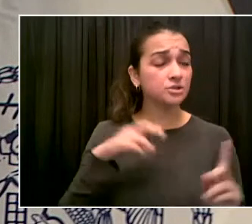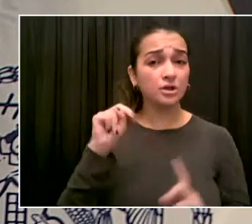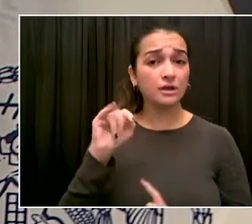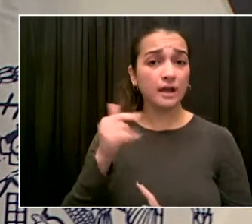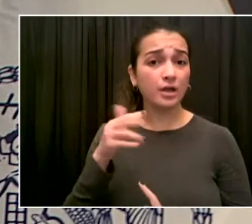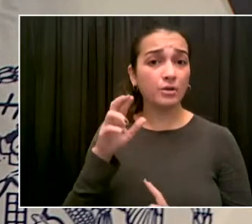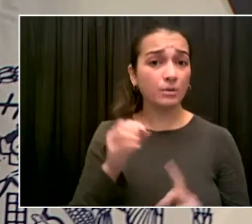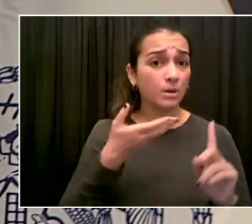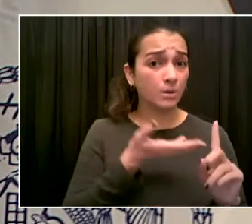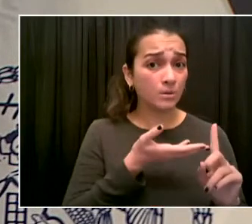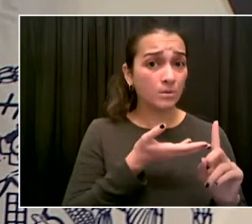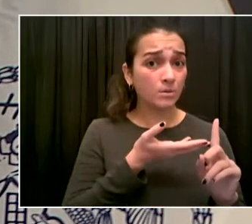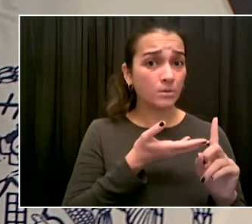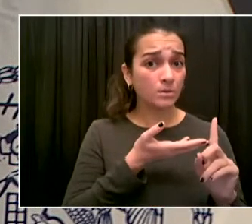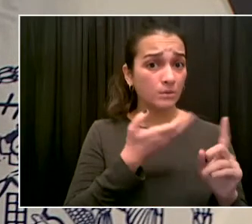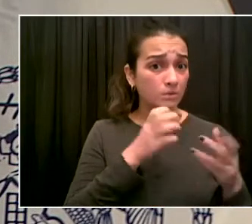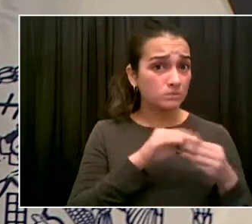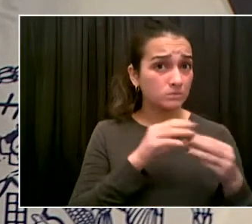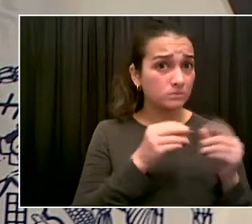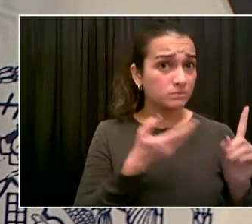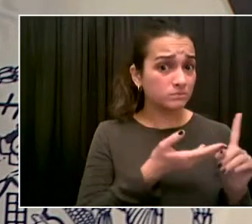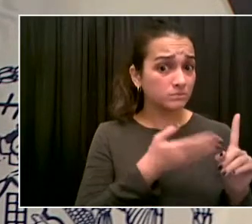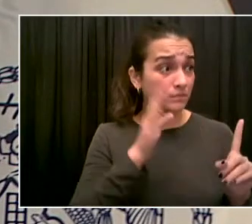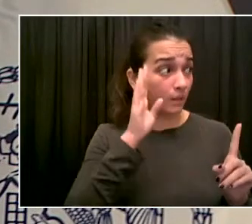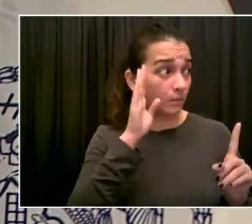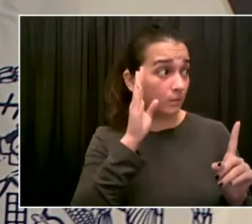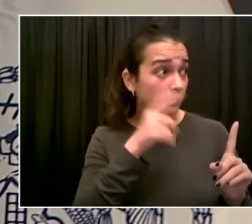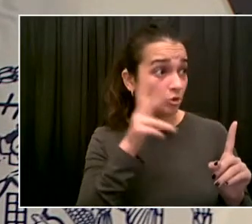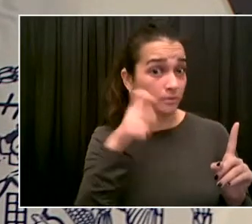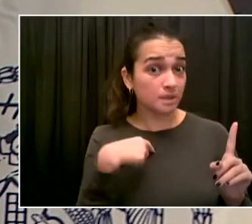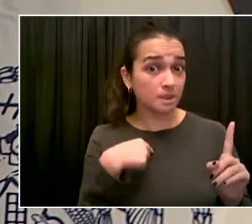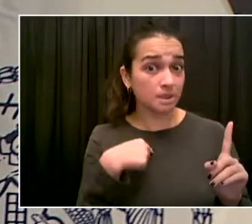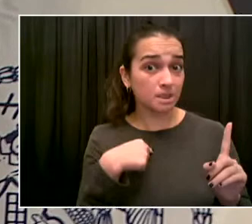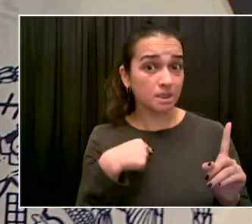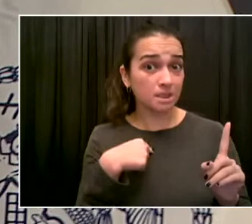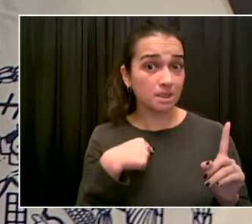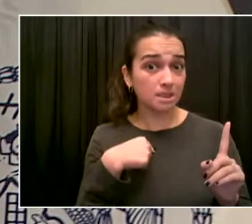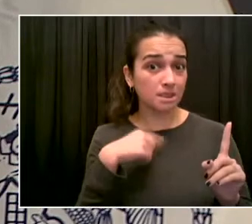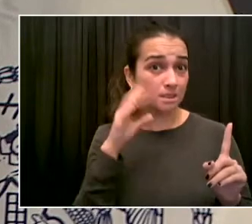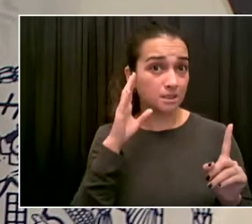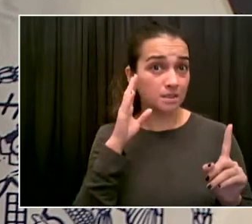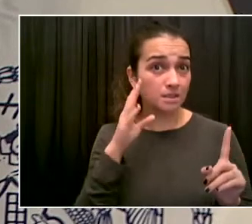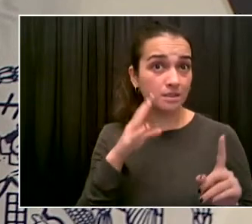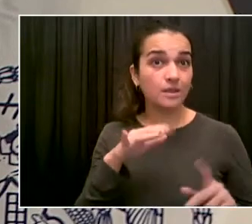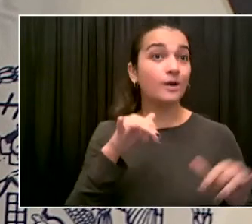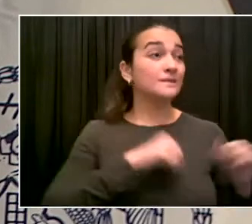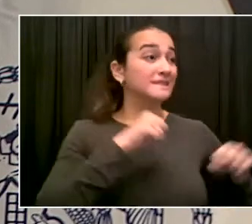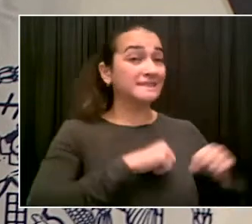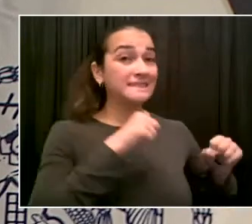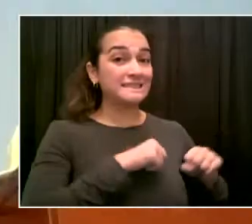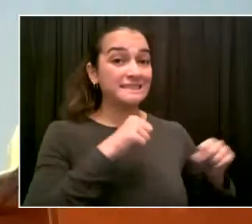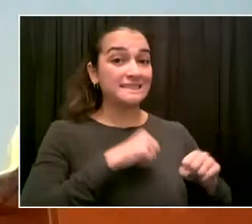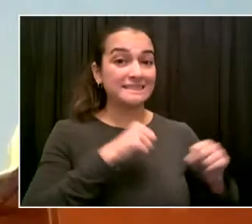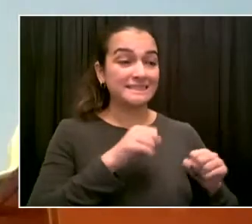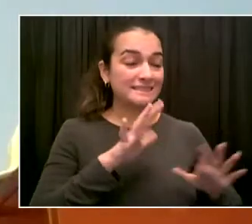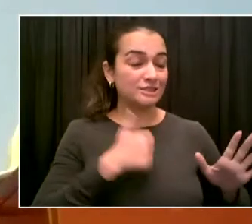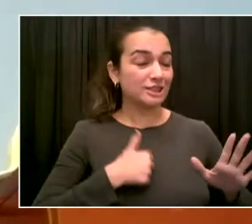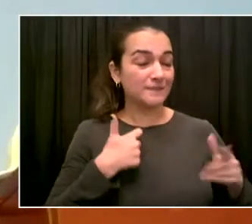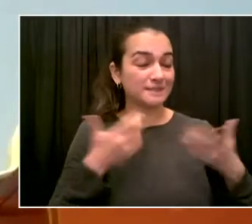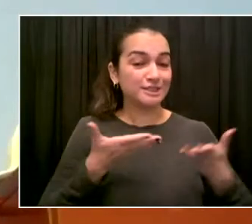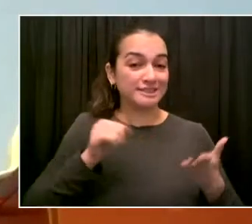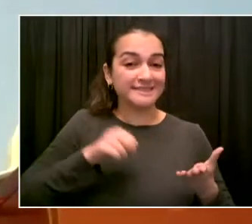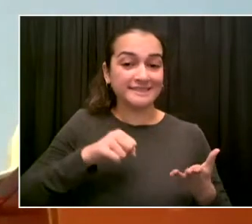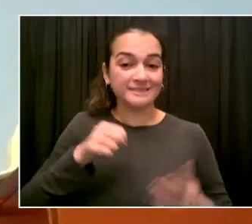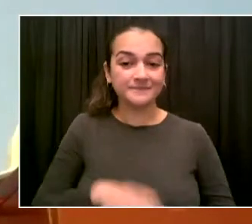Dan Nigro. We may have it. Okay. There you go. Thank you. Here I am. As far as the